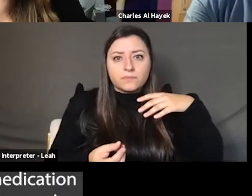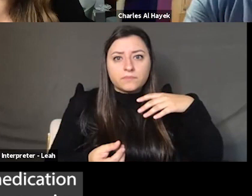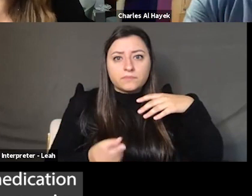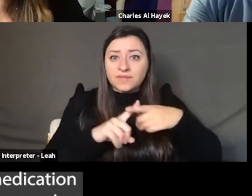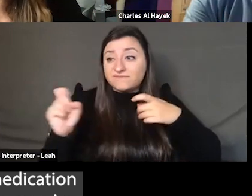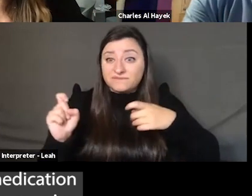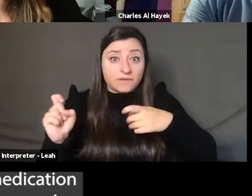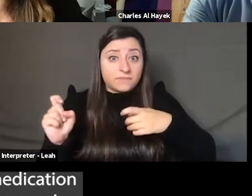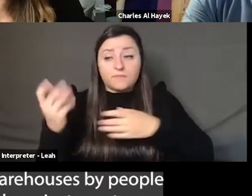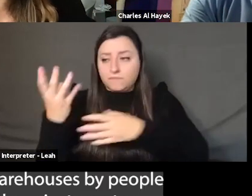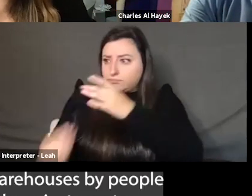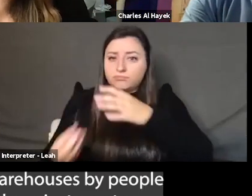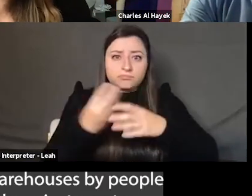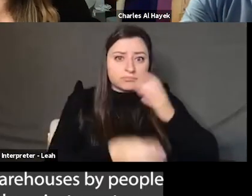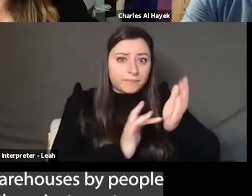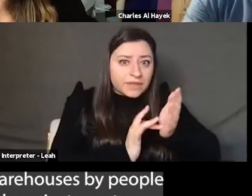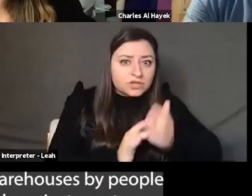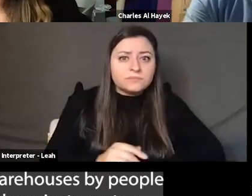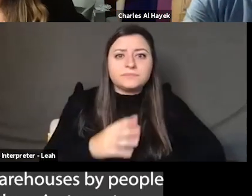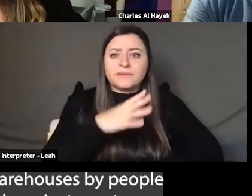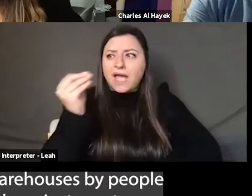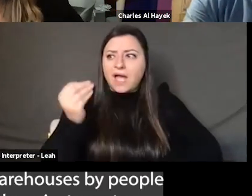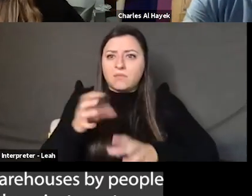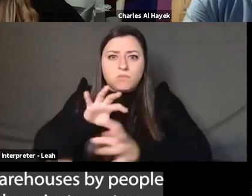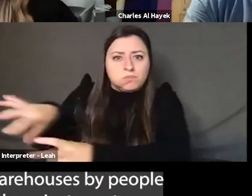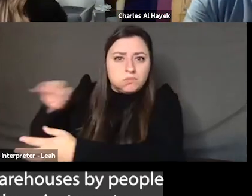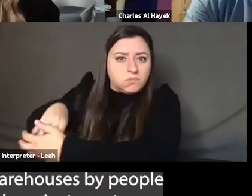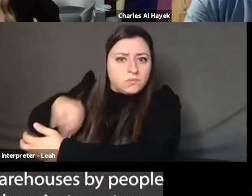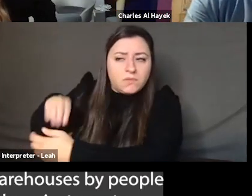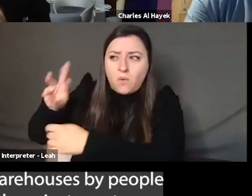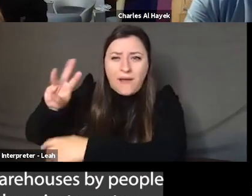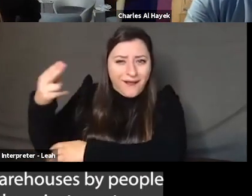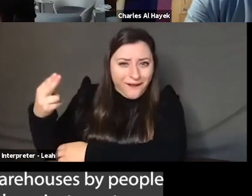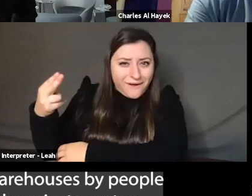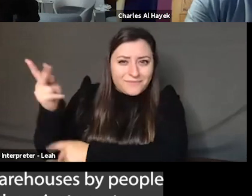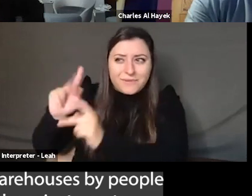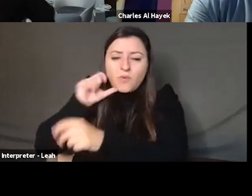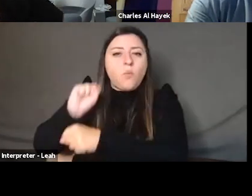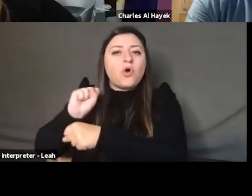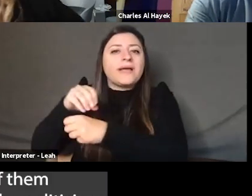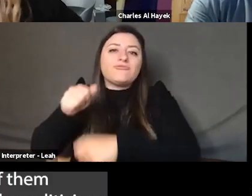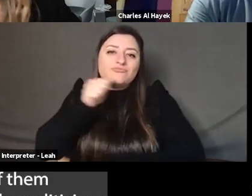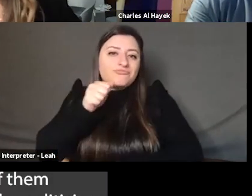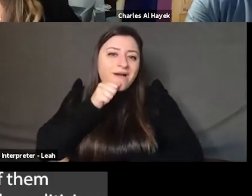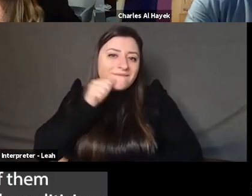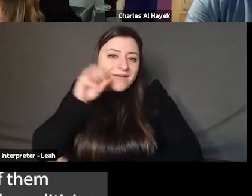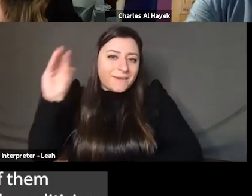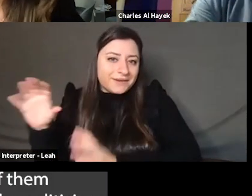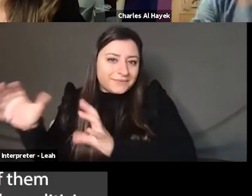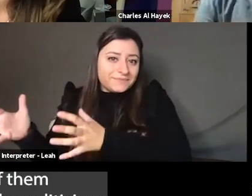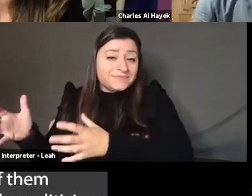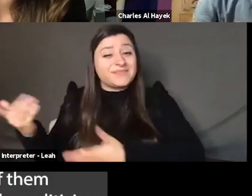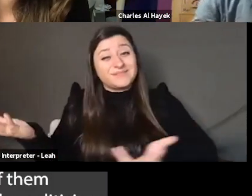subsidized medication has been disappearing and being hoarded in warehouses by people who are working in the private sector. So a lot of them are